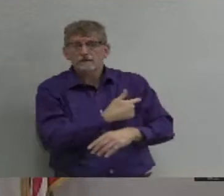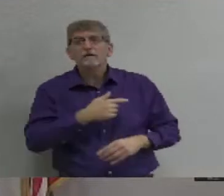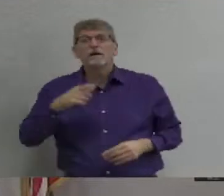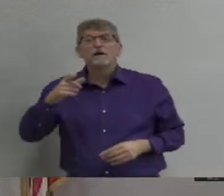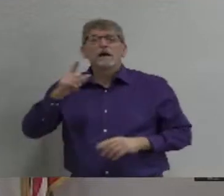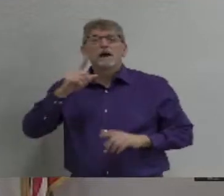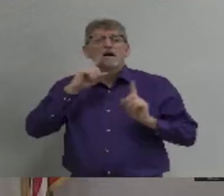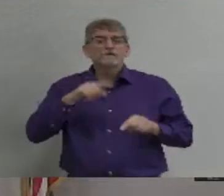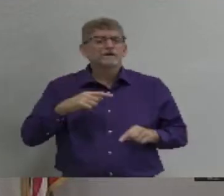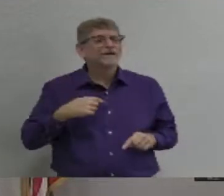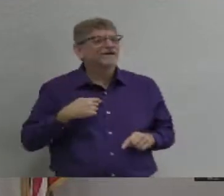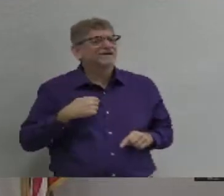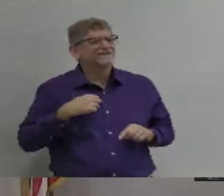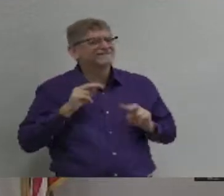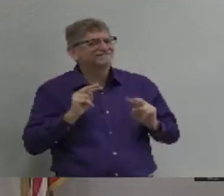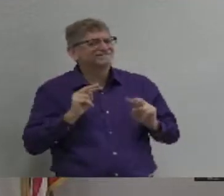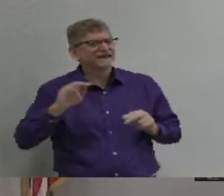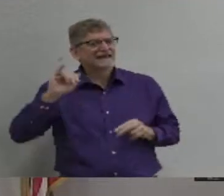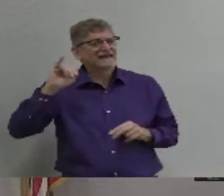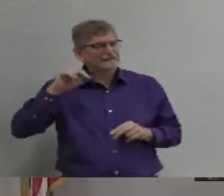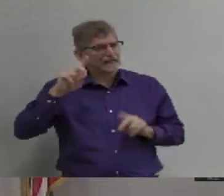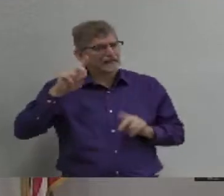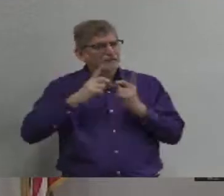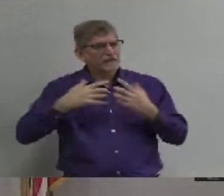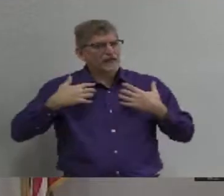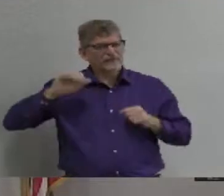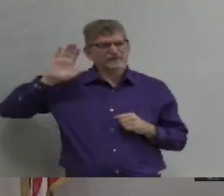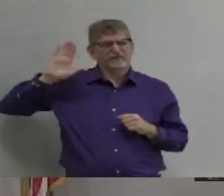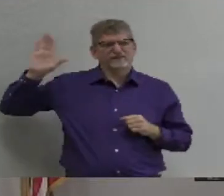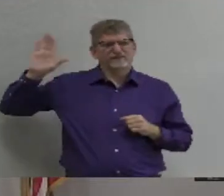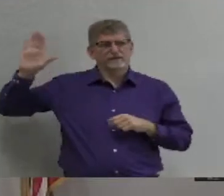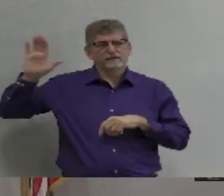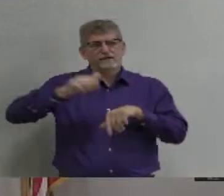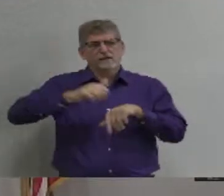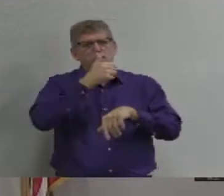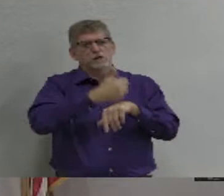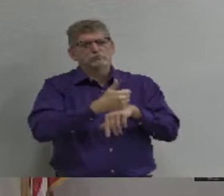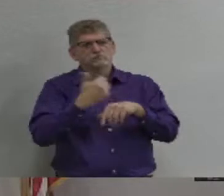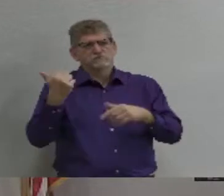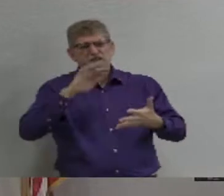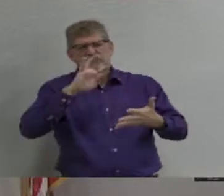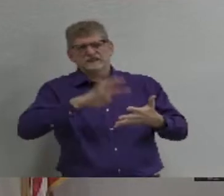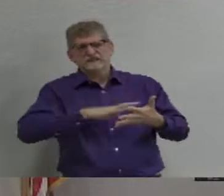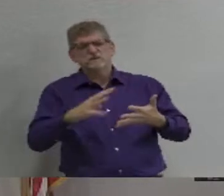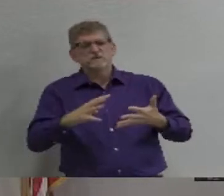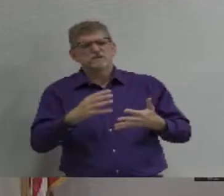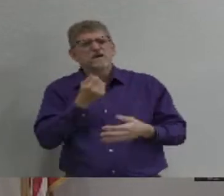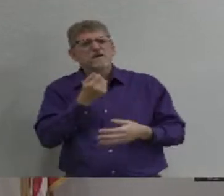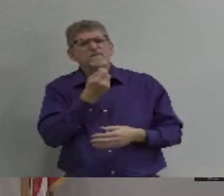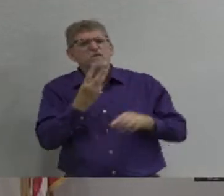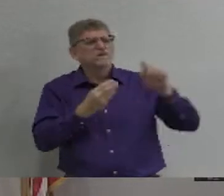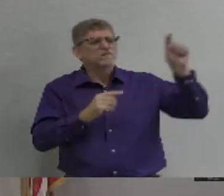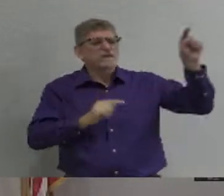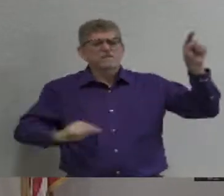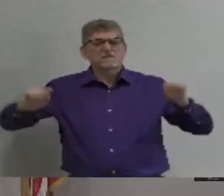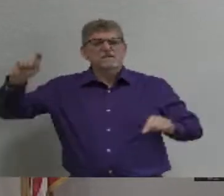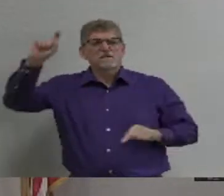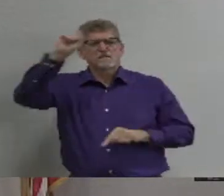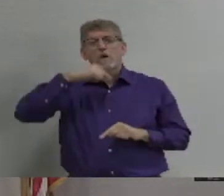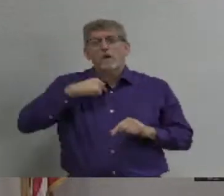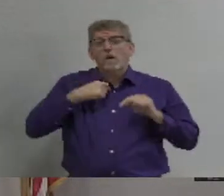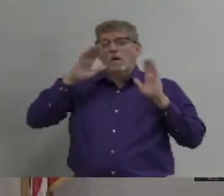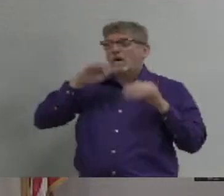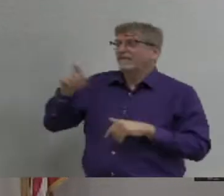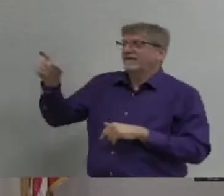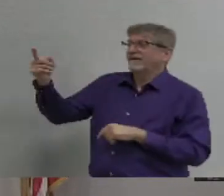Department of Health, and they have scheduled several around the state. We're hopeful that we get one here. Certainly,